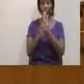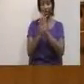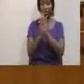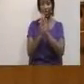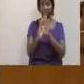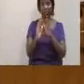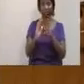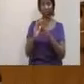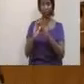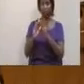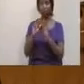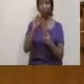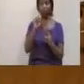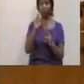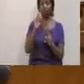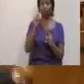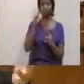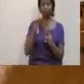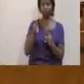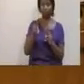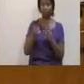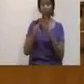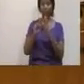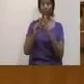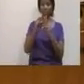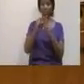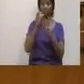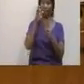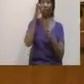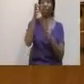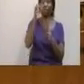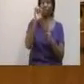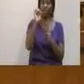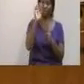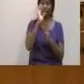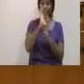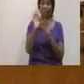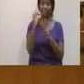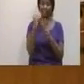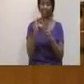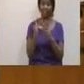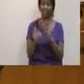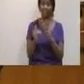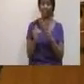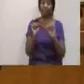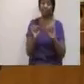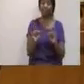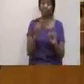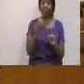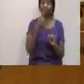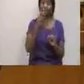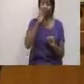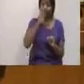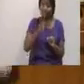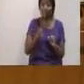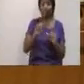the NDP, and the future vision of NDP, one will have to admit that there needs to be a